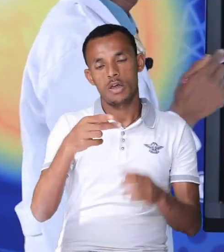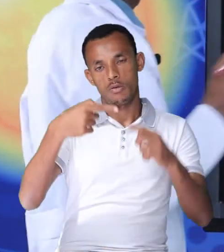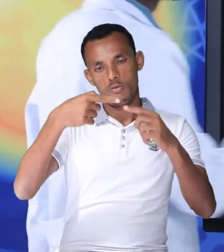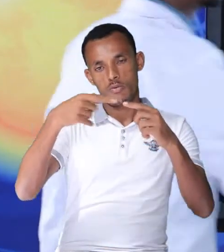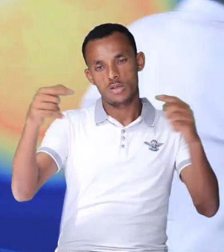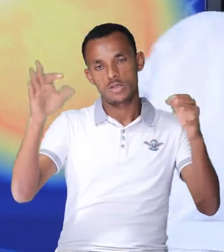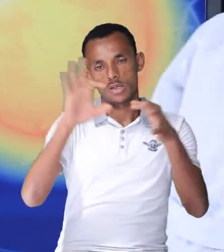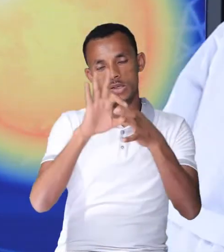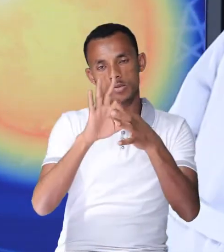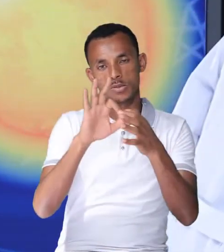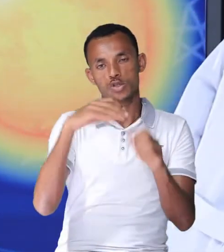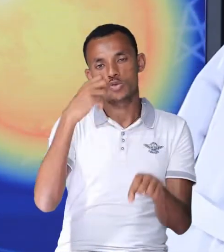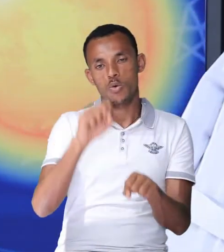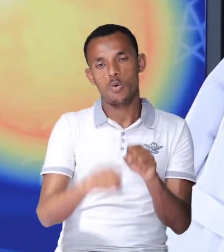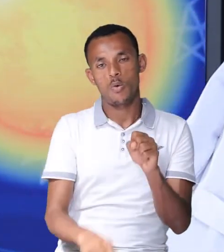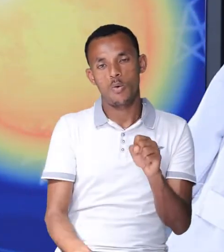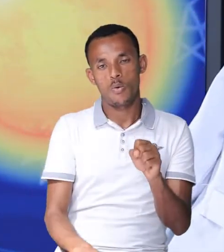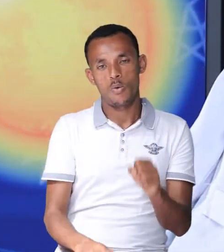okay? So